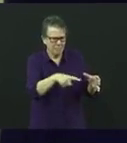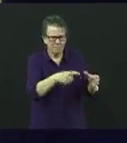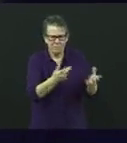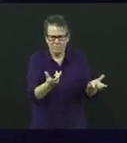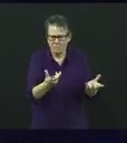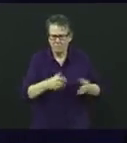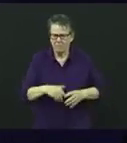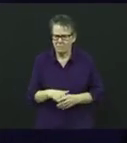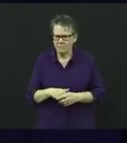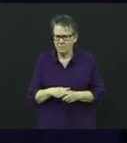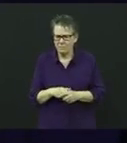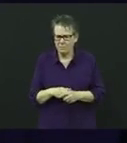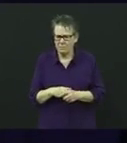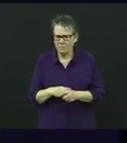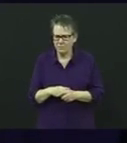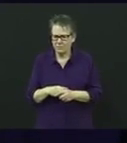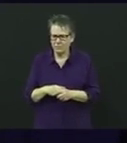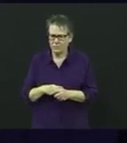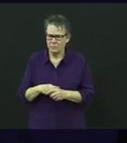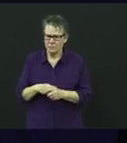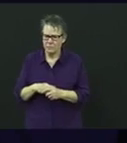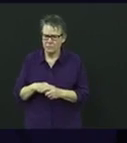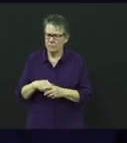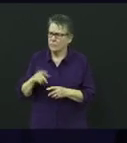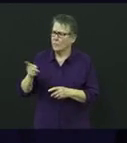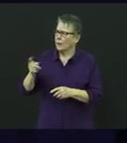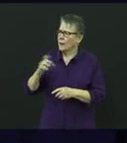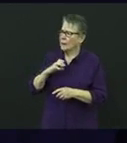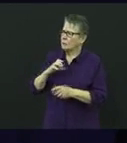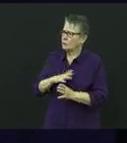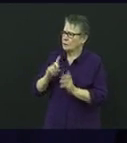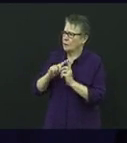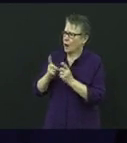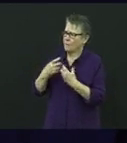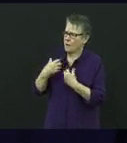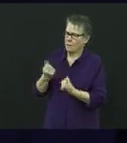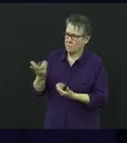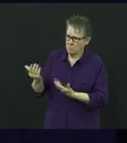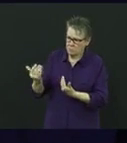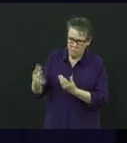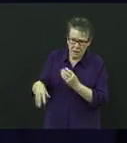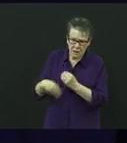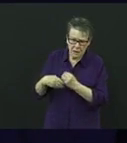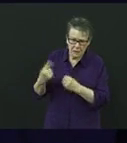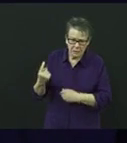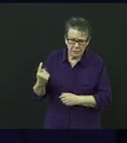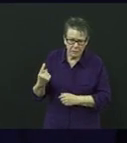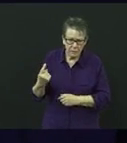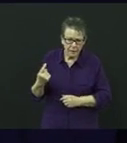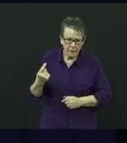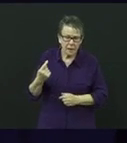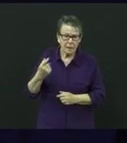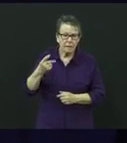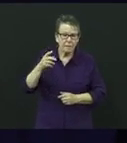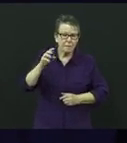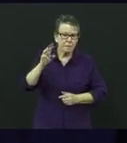nurses are the primary caregivers or single parents. And we need the nurses on the front lines.